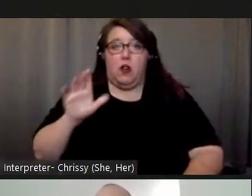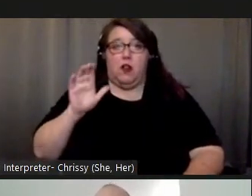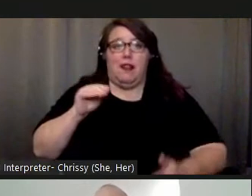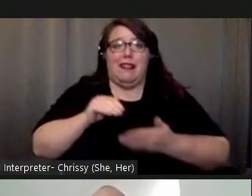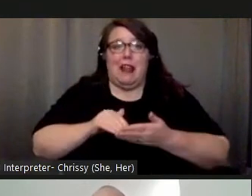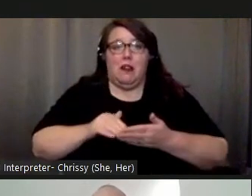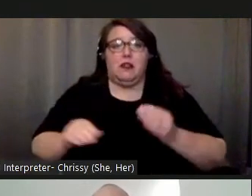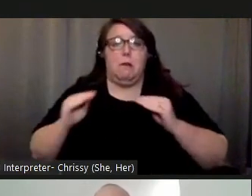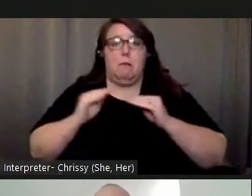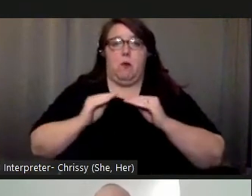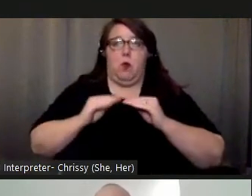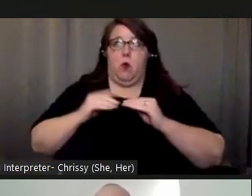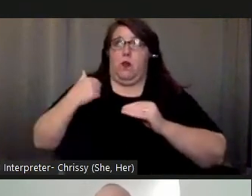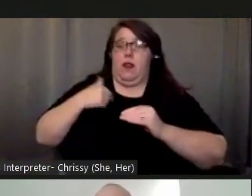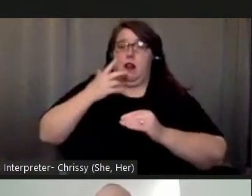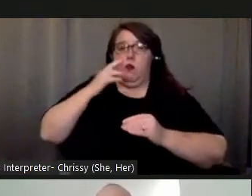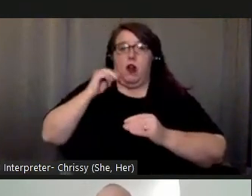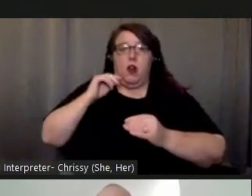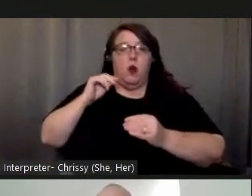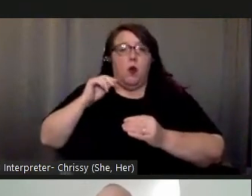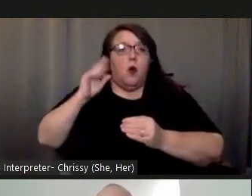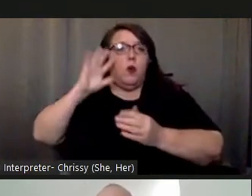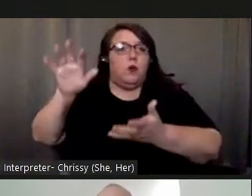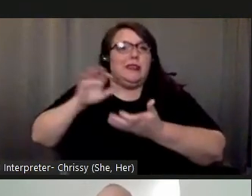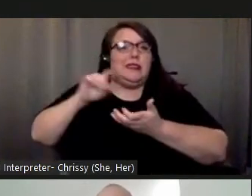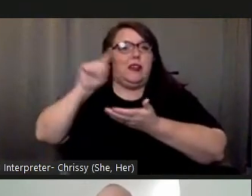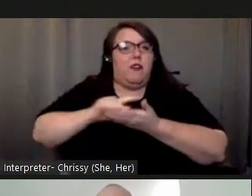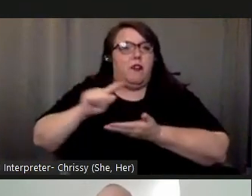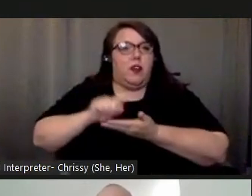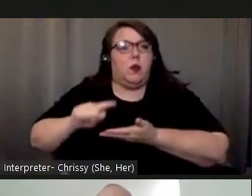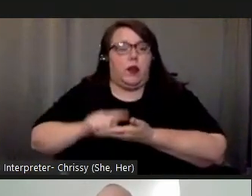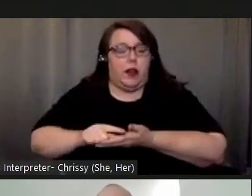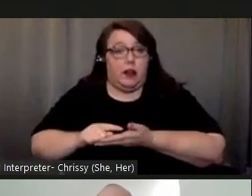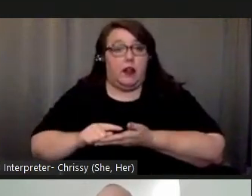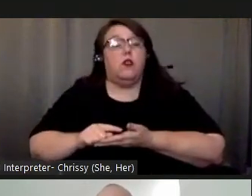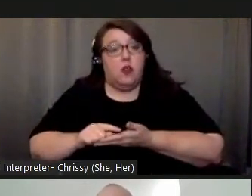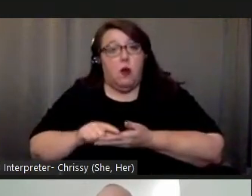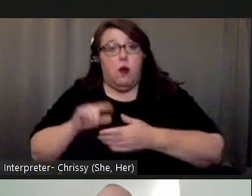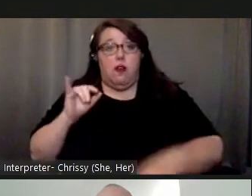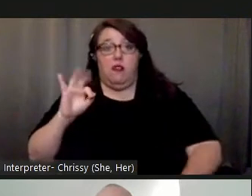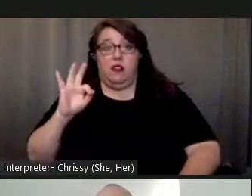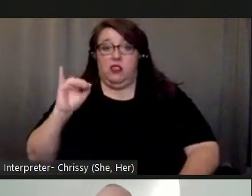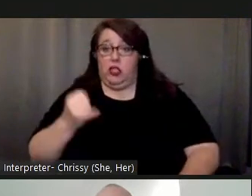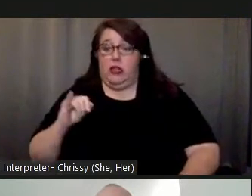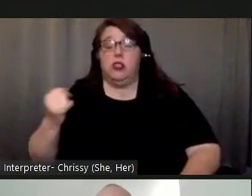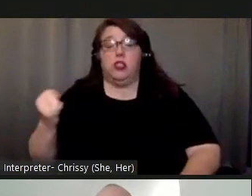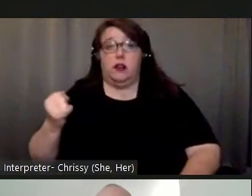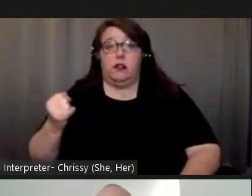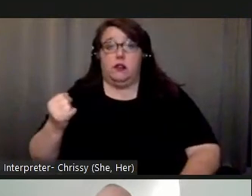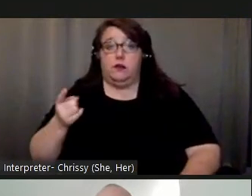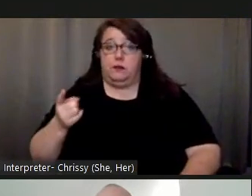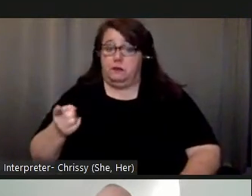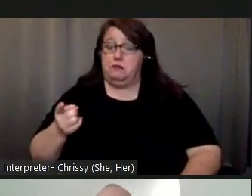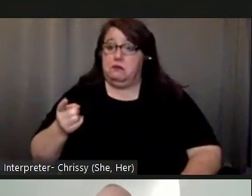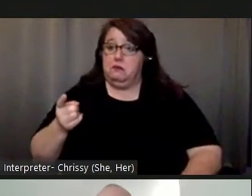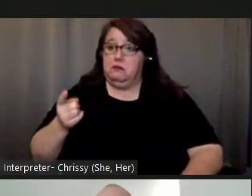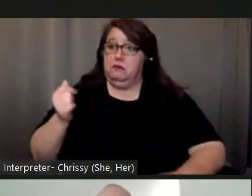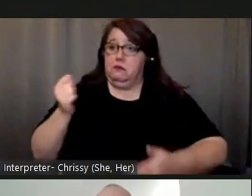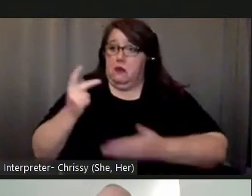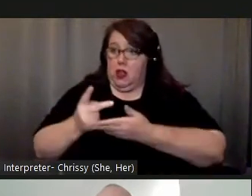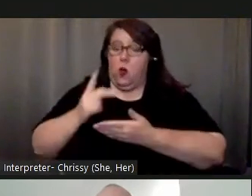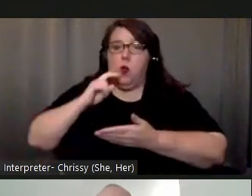to the state of Colorado every week. So certainly if J&J is licensed, we'll likely